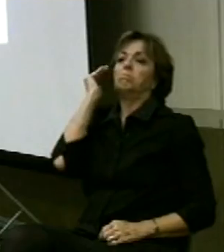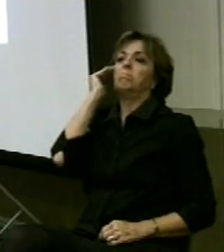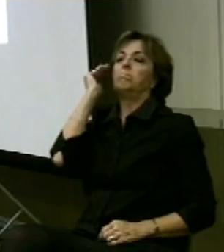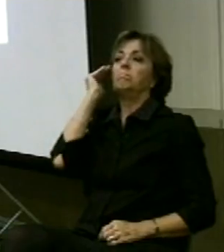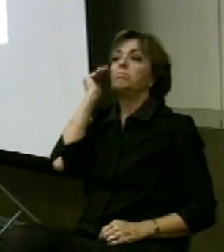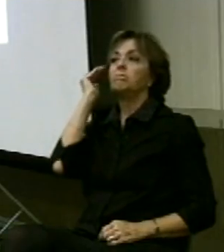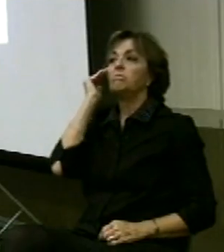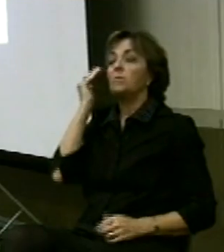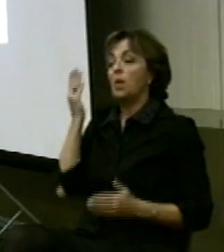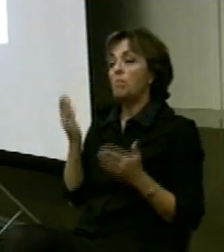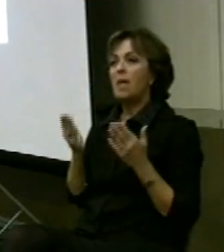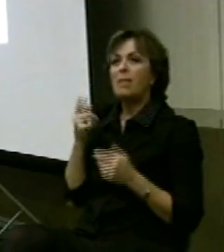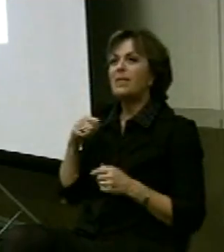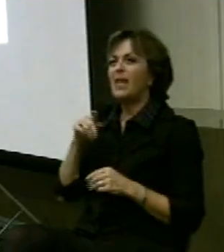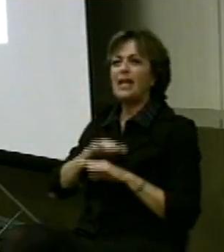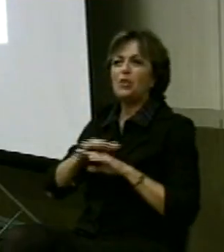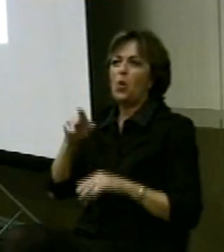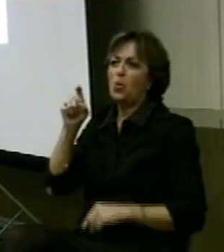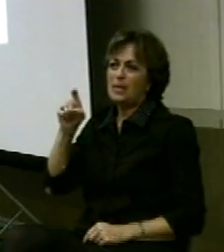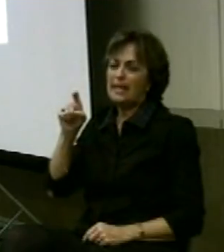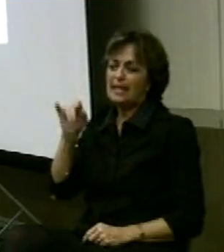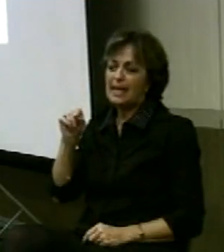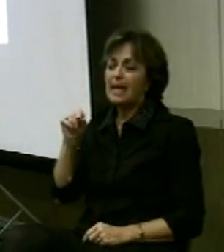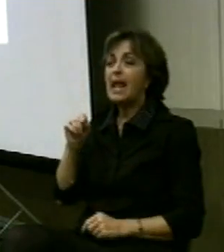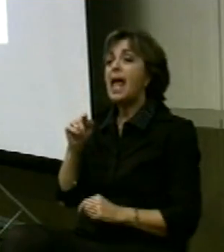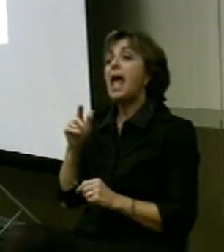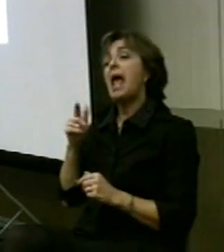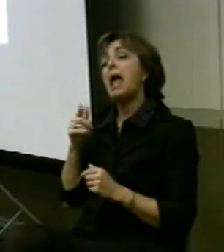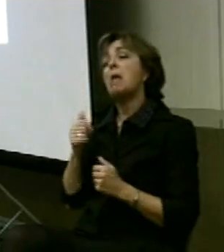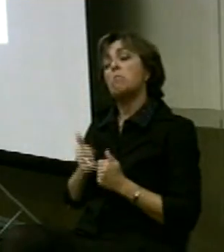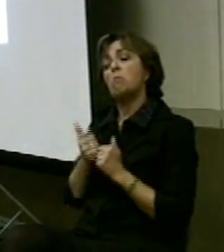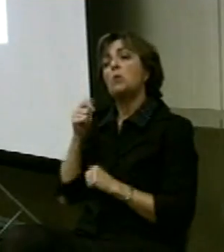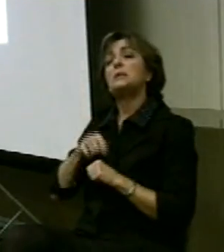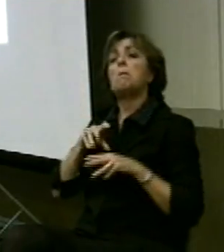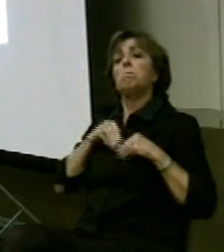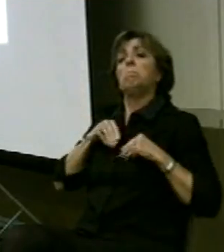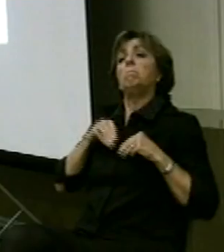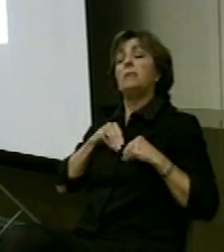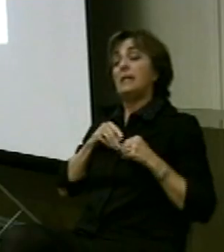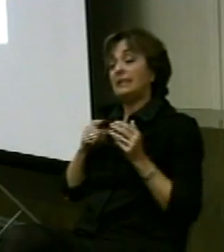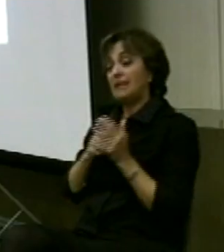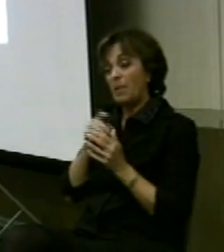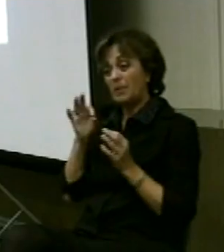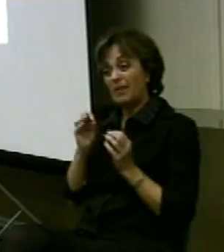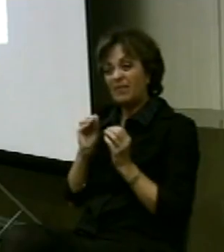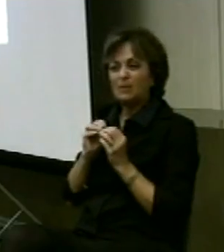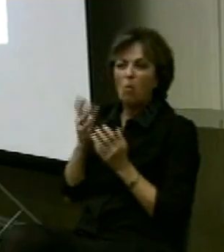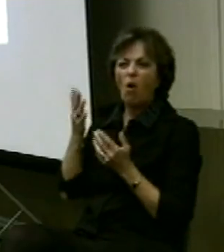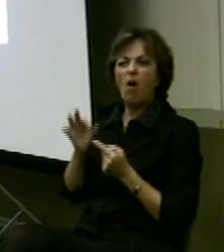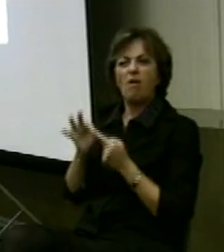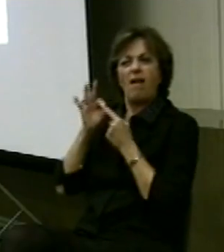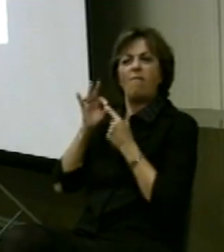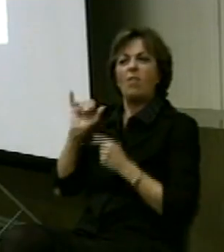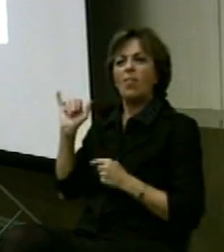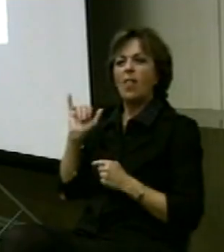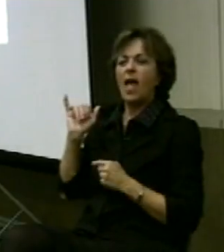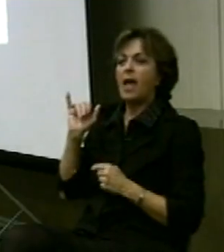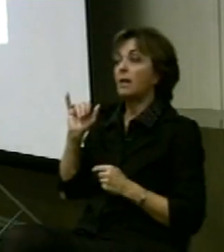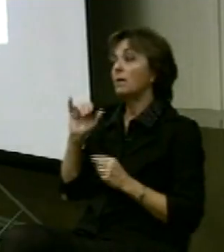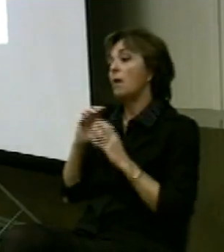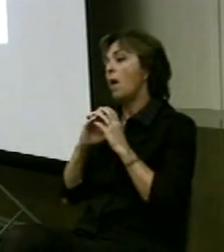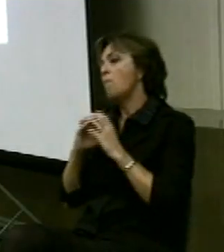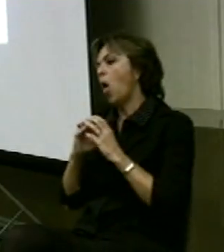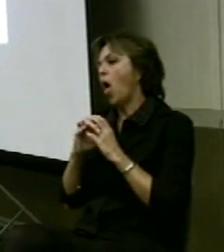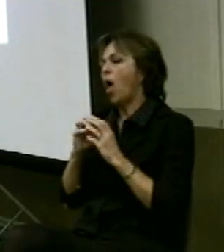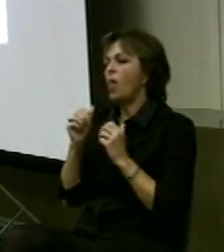know that maybe they don't need it, and then usually they're okay with it. And sometimes if it's something a little more novel, like the ball or the